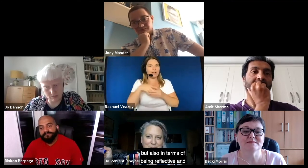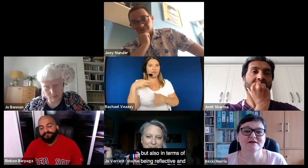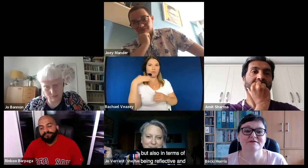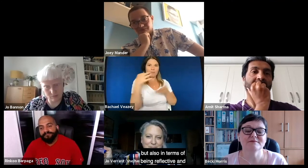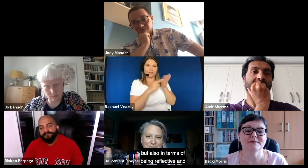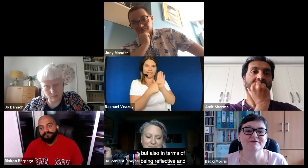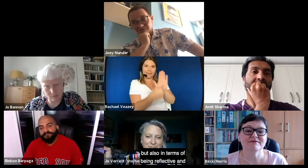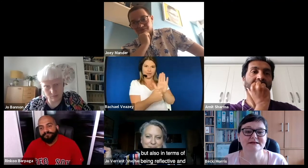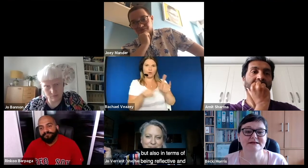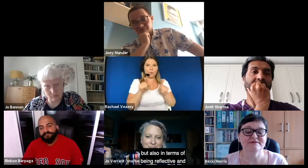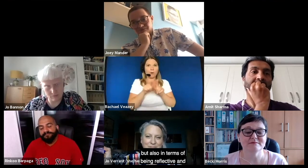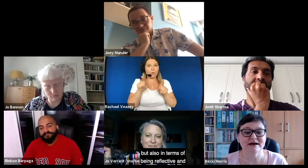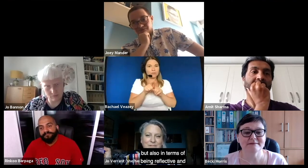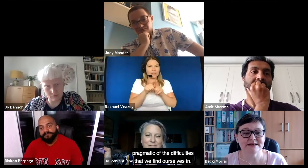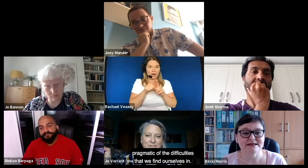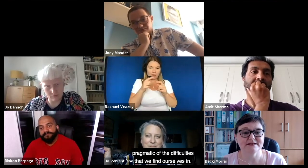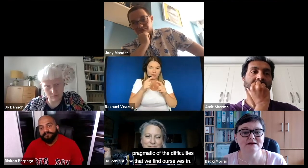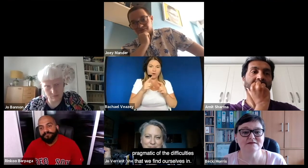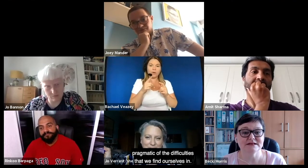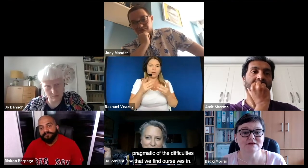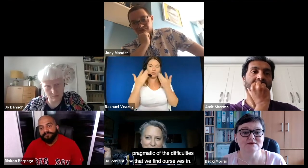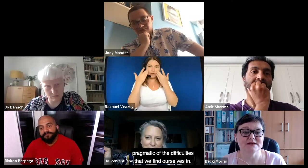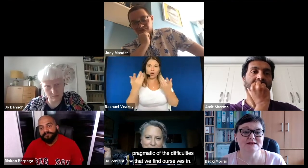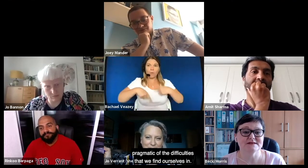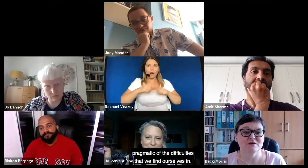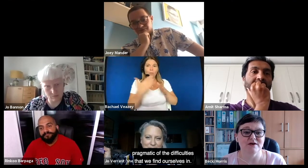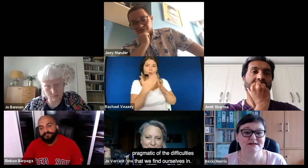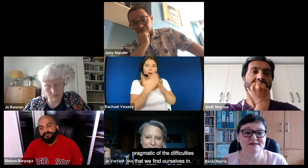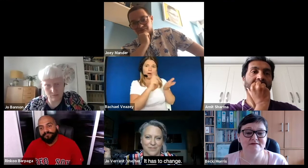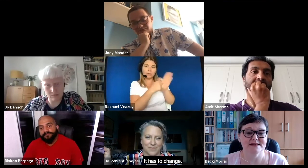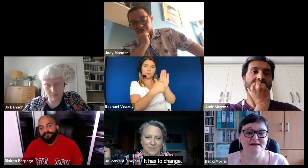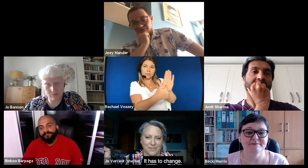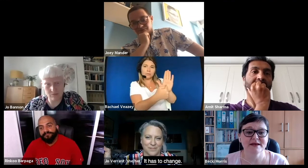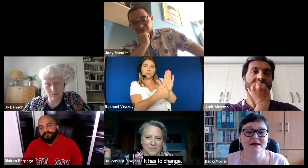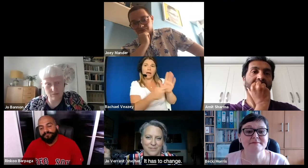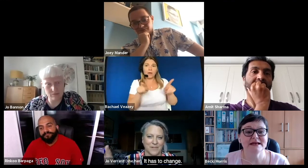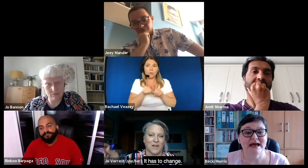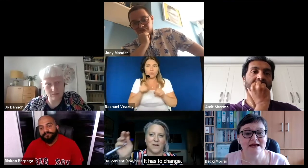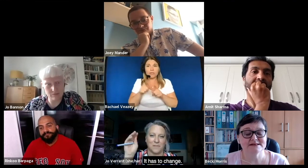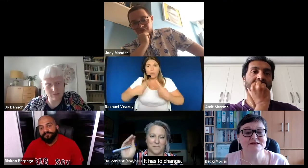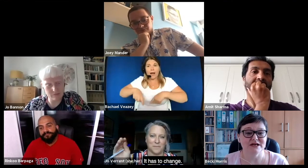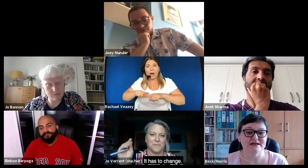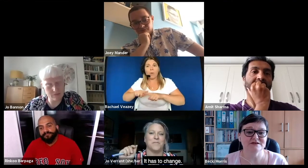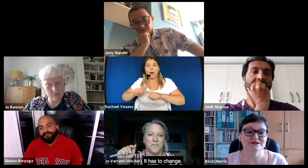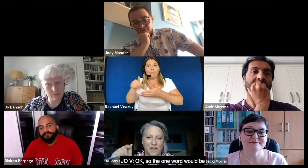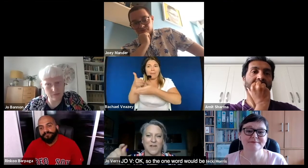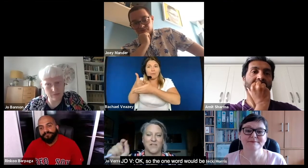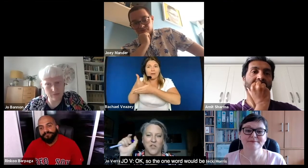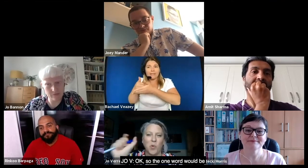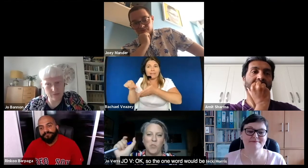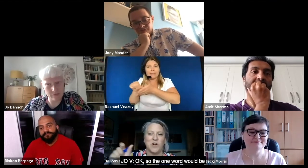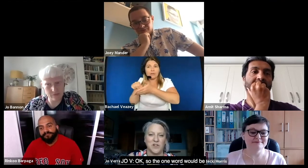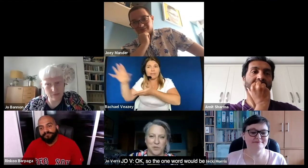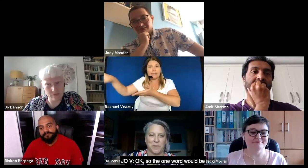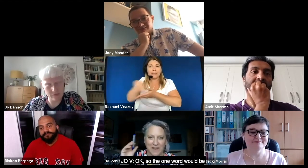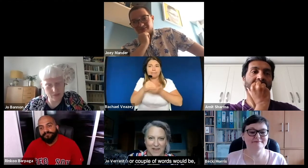in terms of being reflective and pragmatic of the difficulties that we find ourselves in. But it has to change. Okay, so